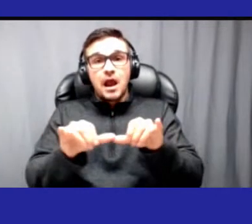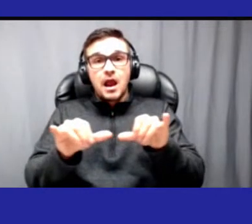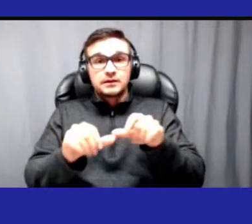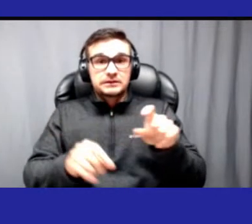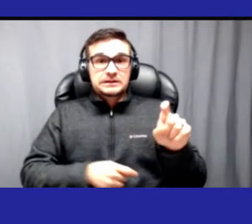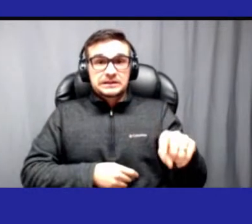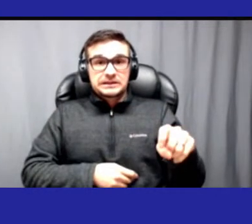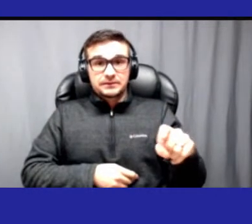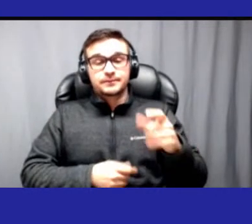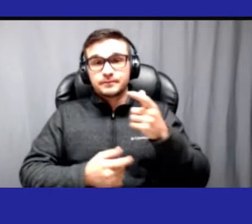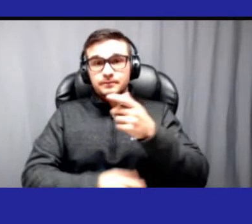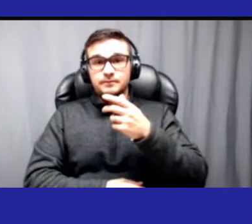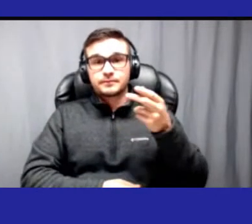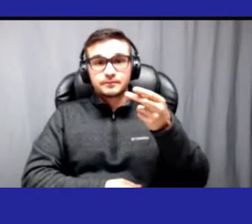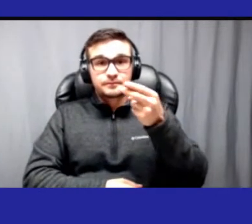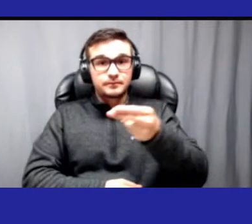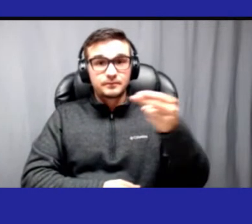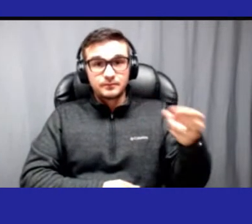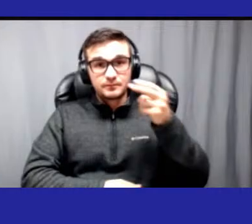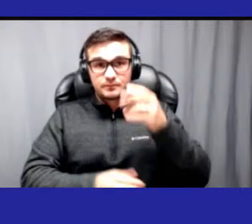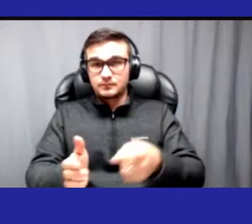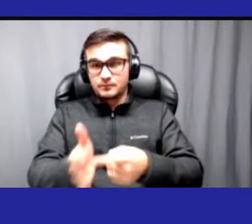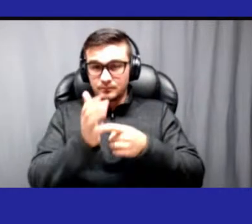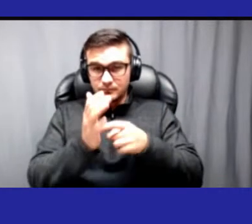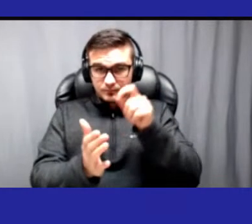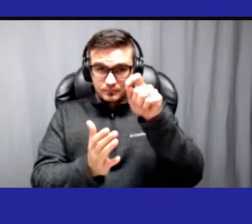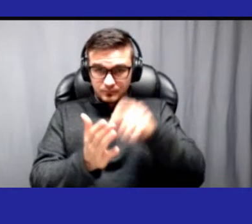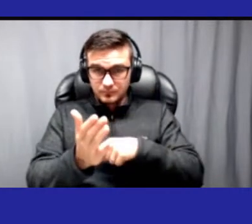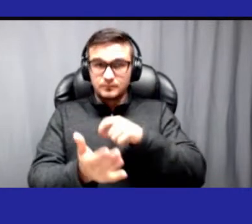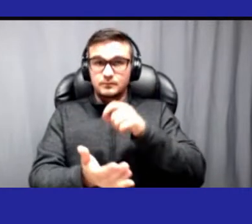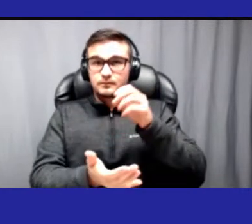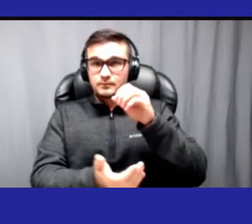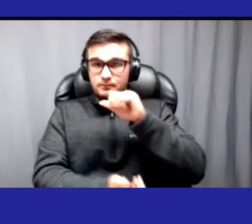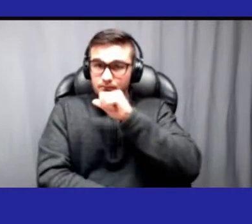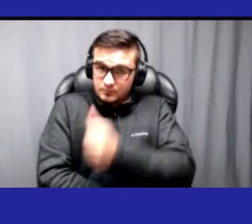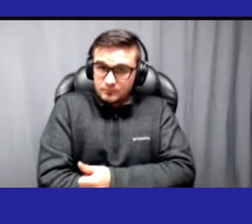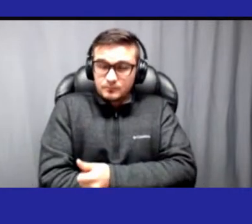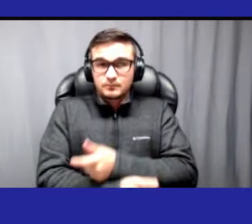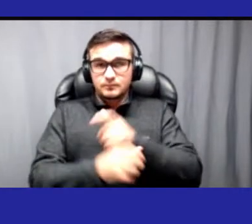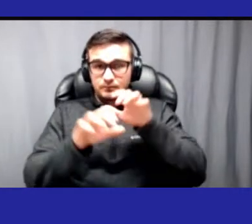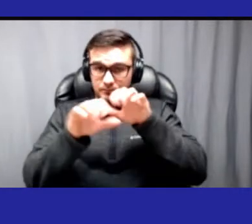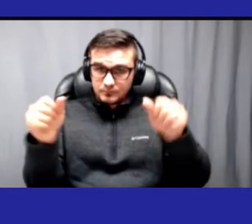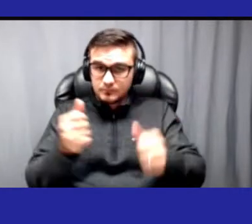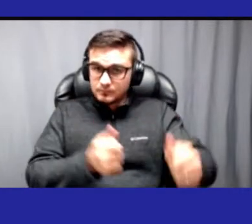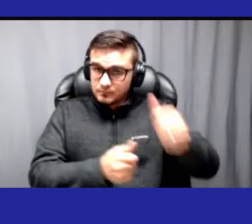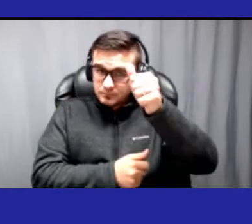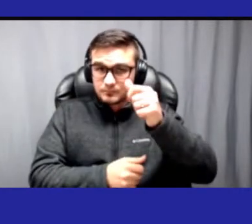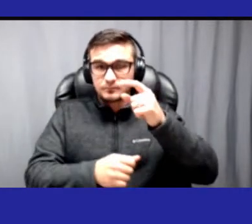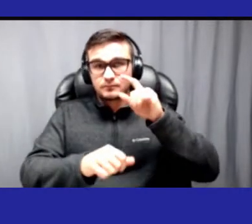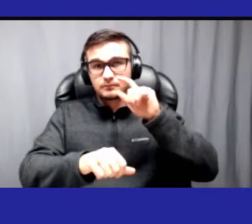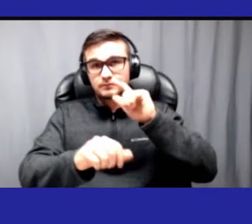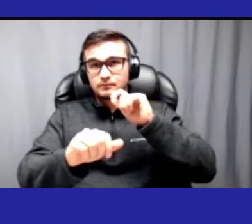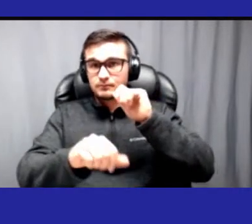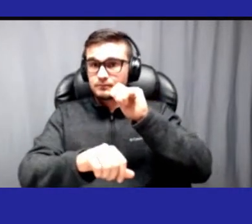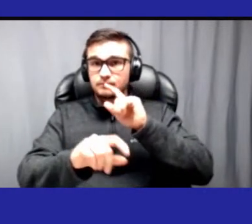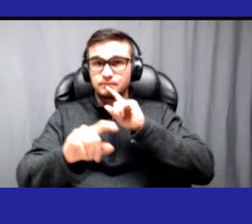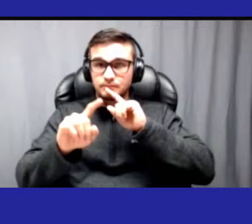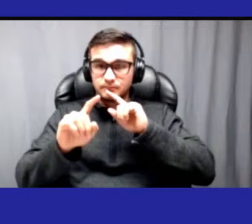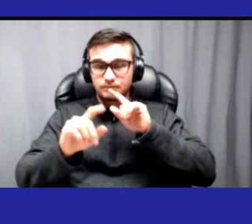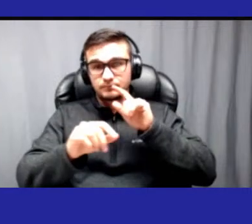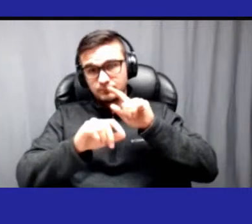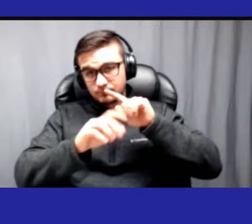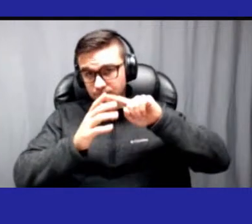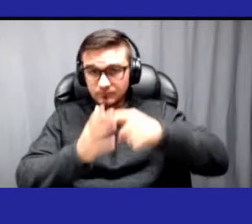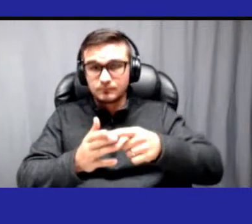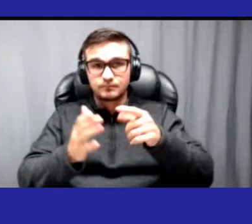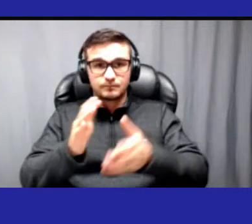will require written authorization from its president and CEO to activate operation. Health and Hospitals Board and OMB will be informed of